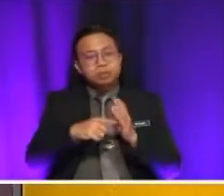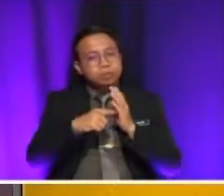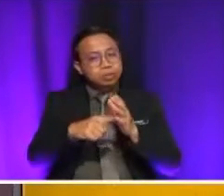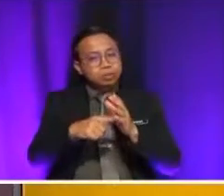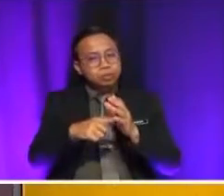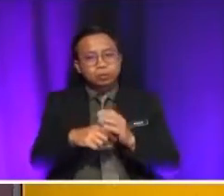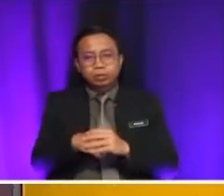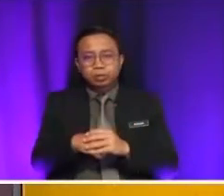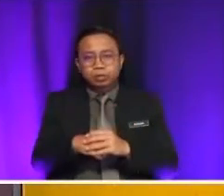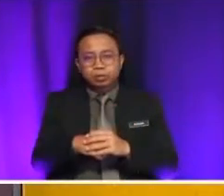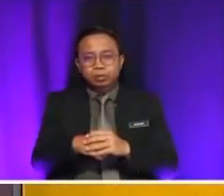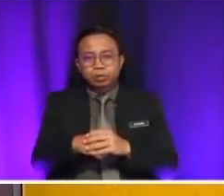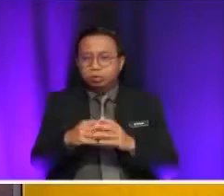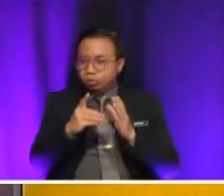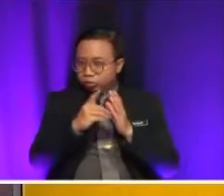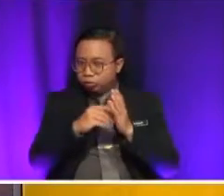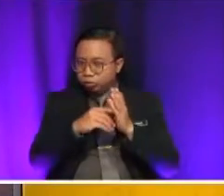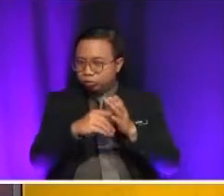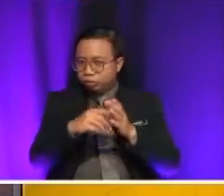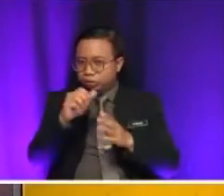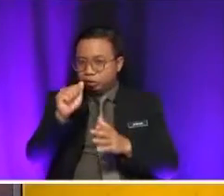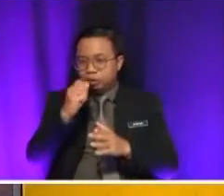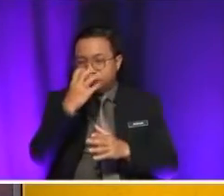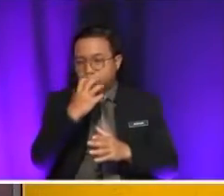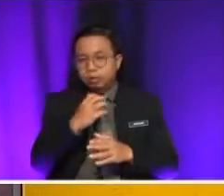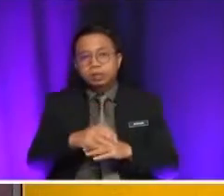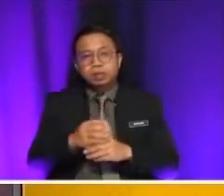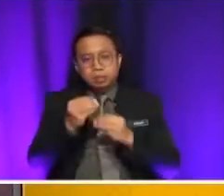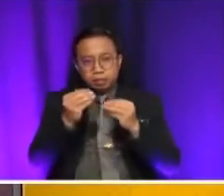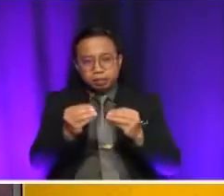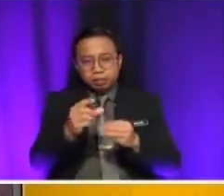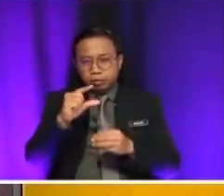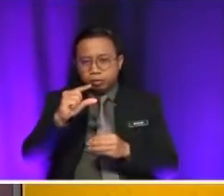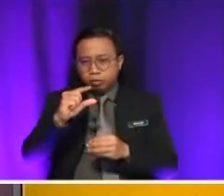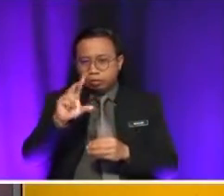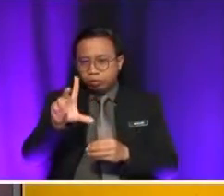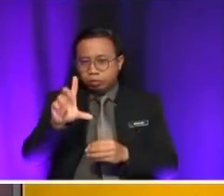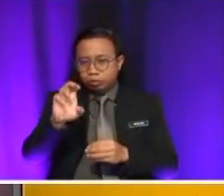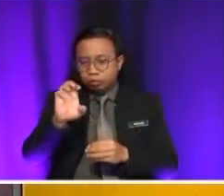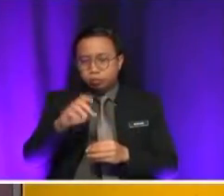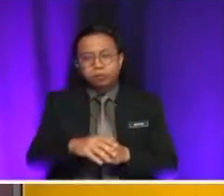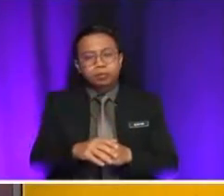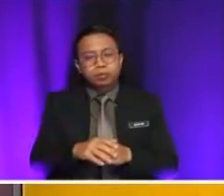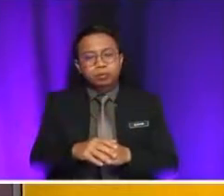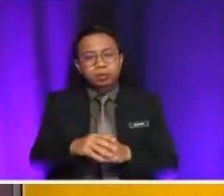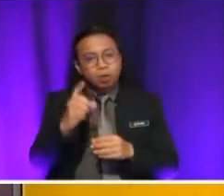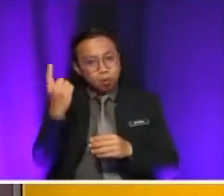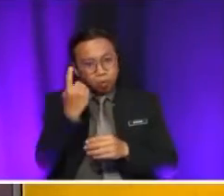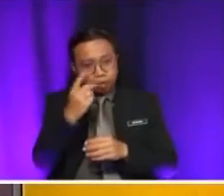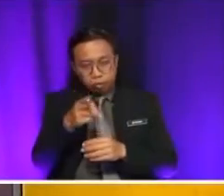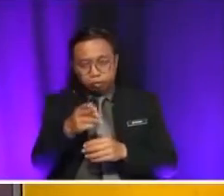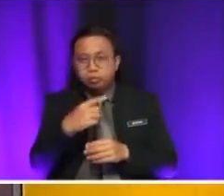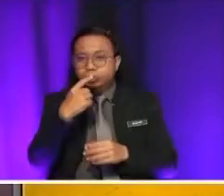that shows or displays annoyance. So now, I've given you the clue, something that displays annoyance, and only then you